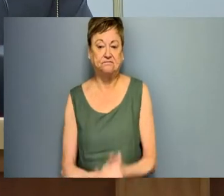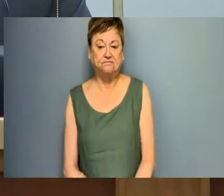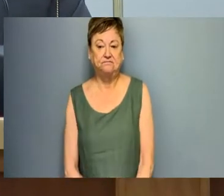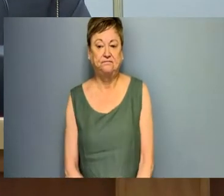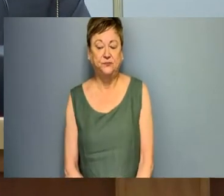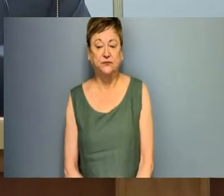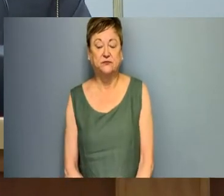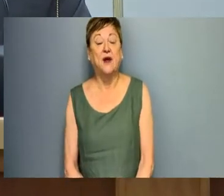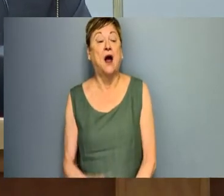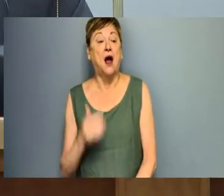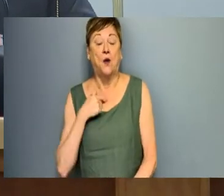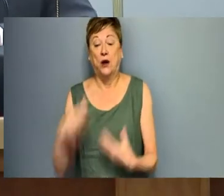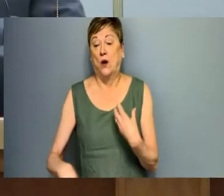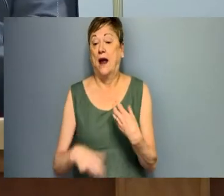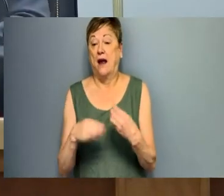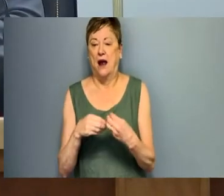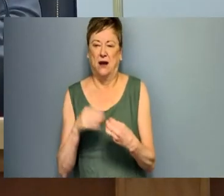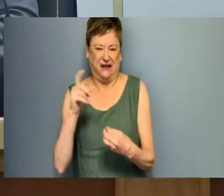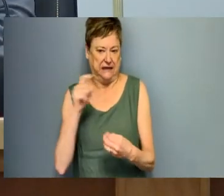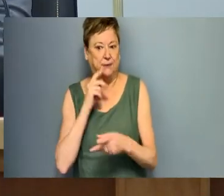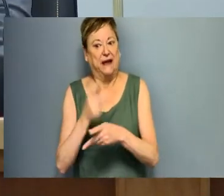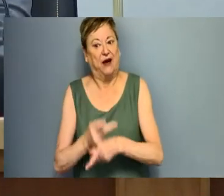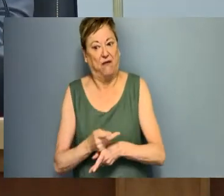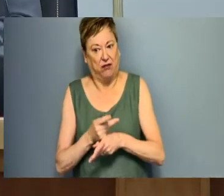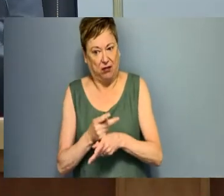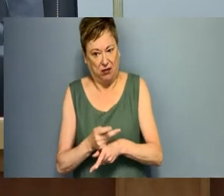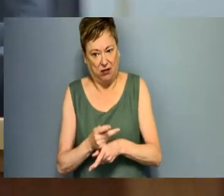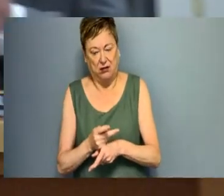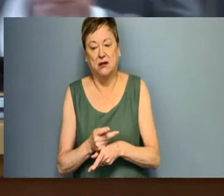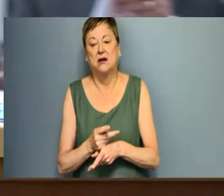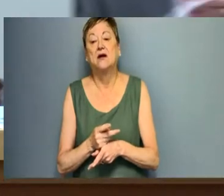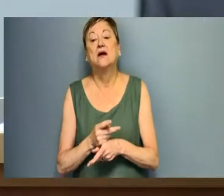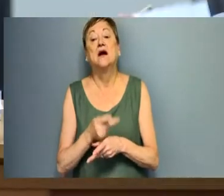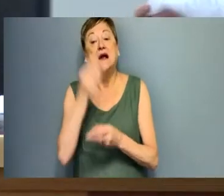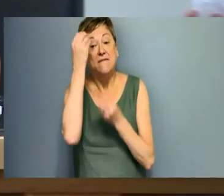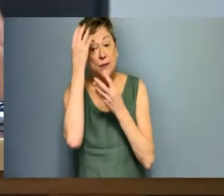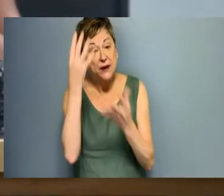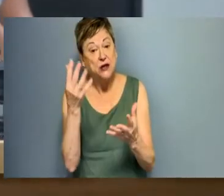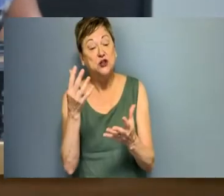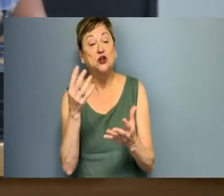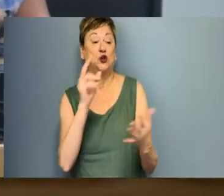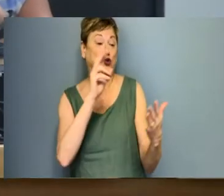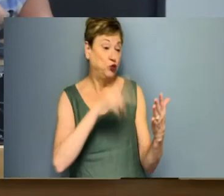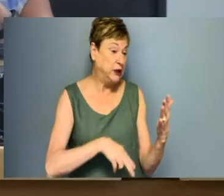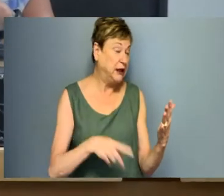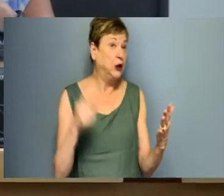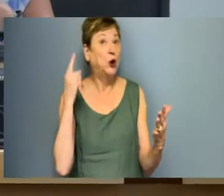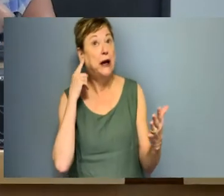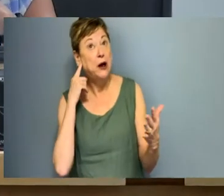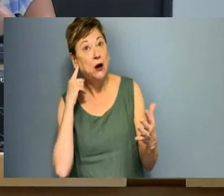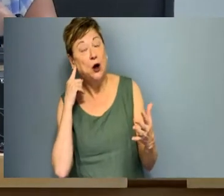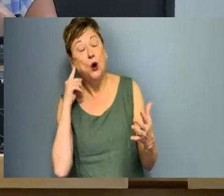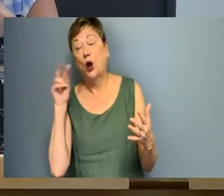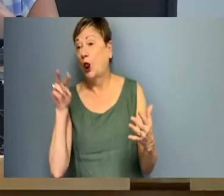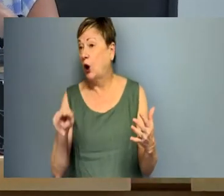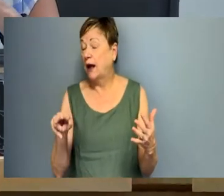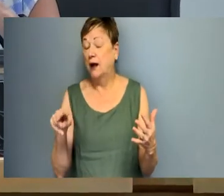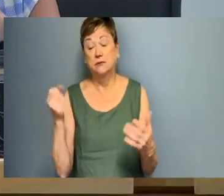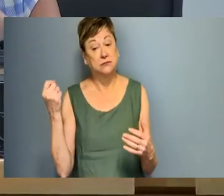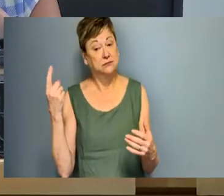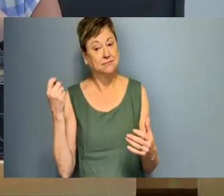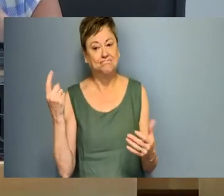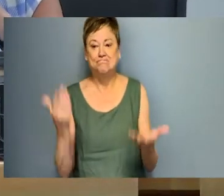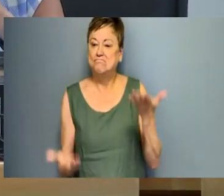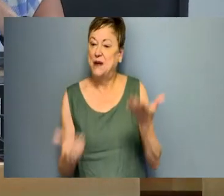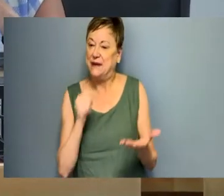I would just add that you have to be very careful at information that you might read or hear about or look at, because it is not, most of the time, it might not